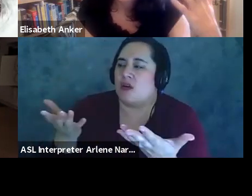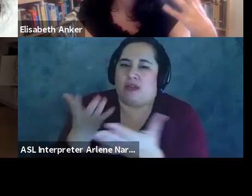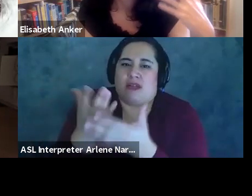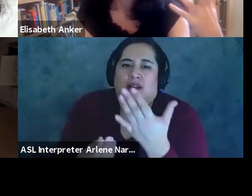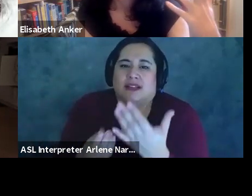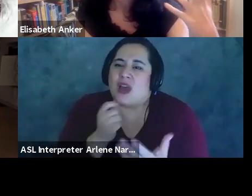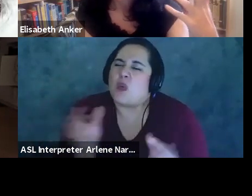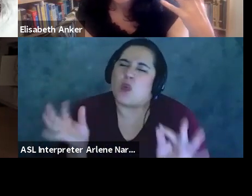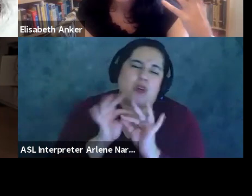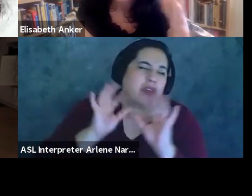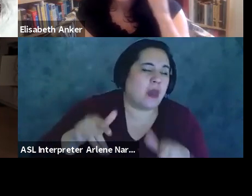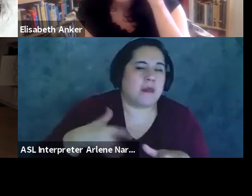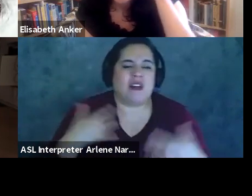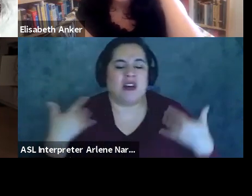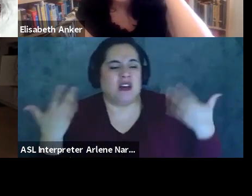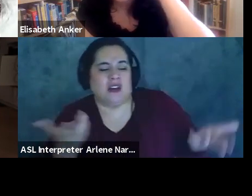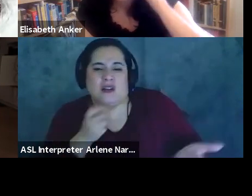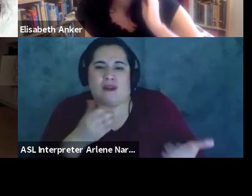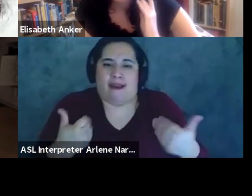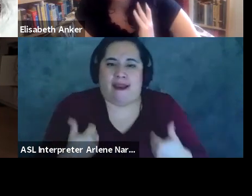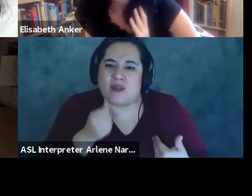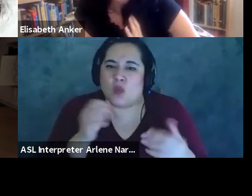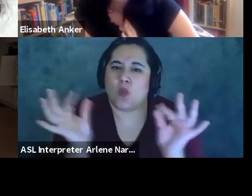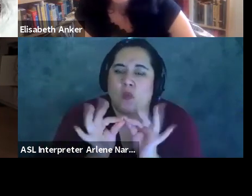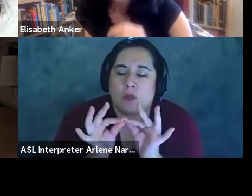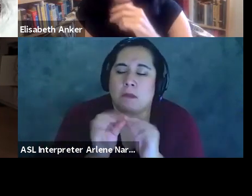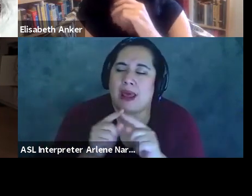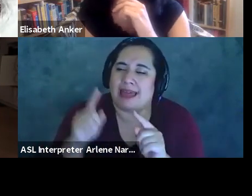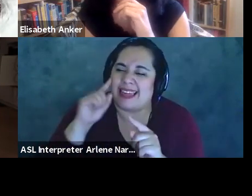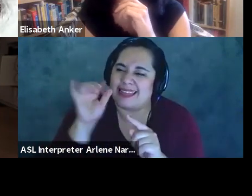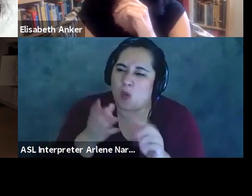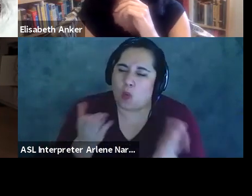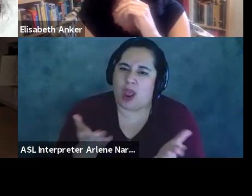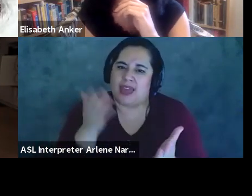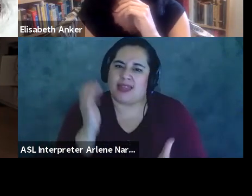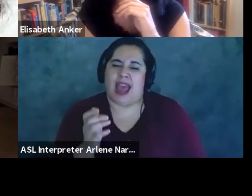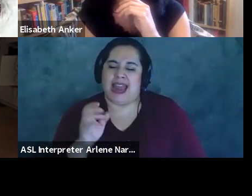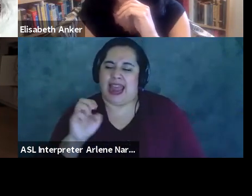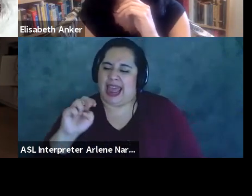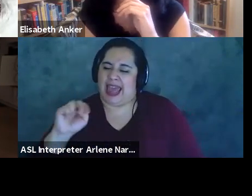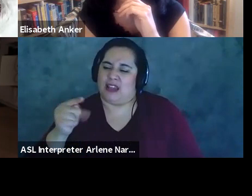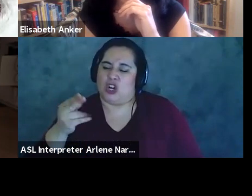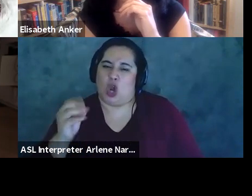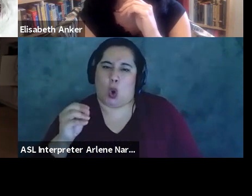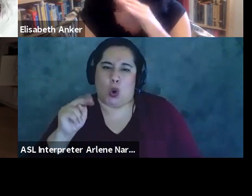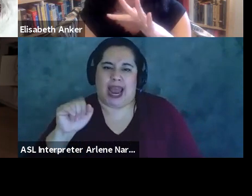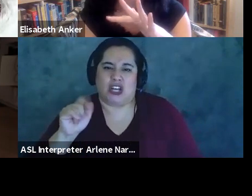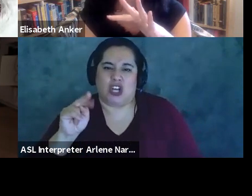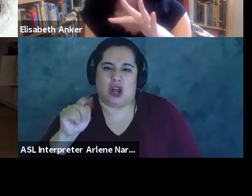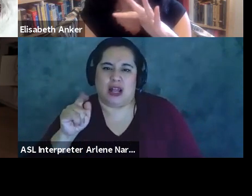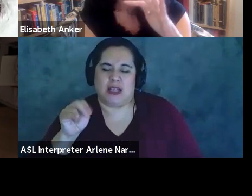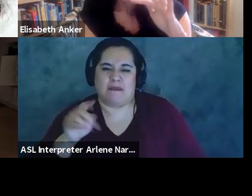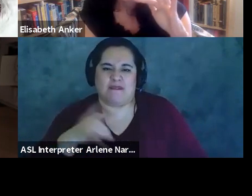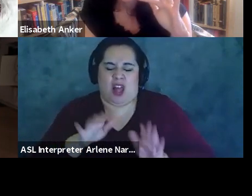worth striving for, or worth having. And I think there's a way in which this rise of ethno-nationalism is actually pushing back against that in